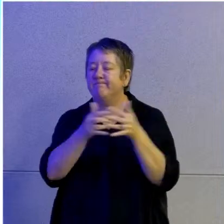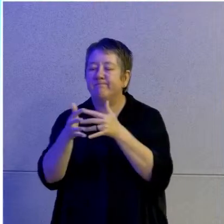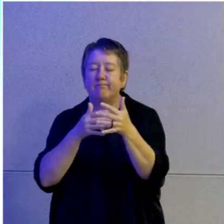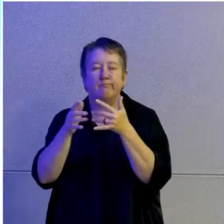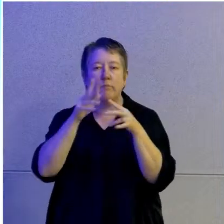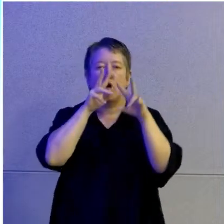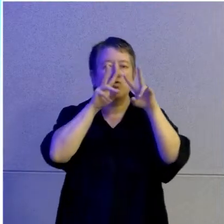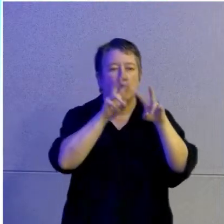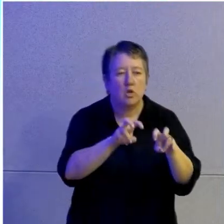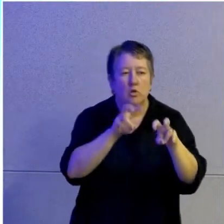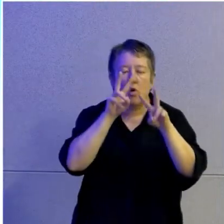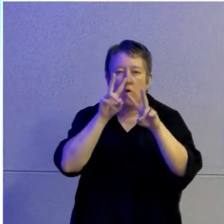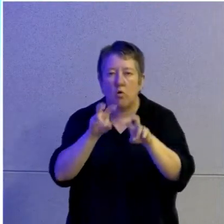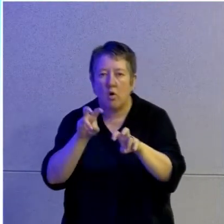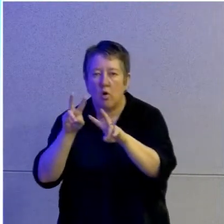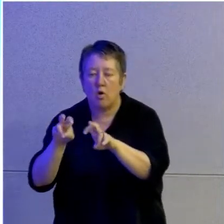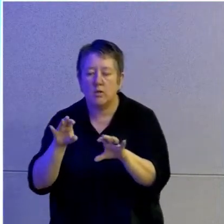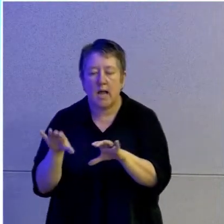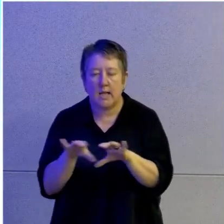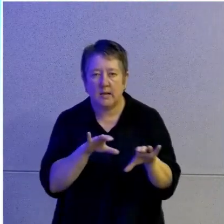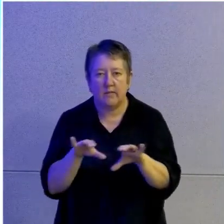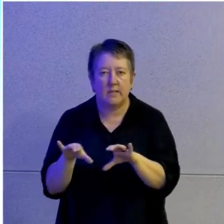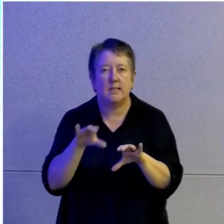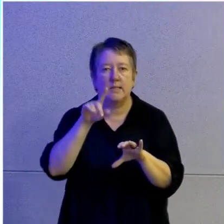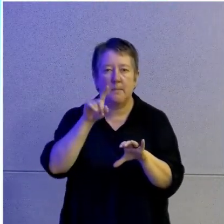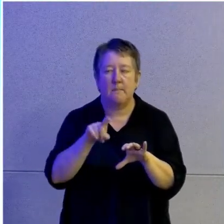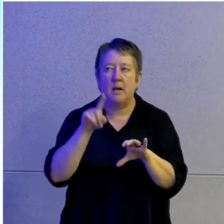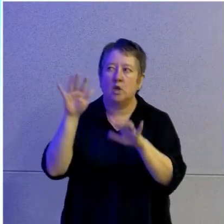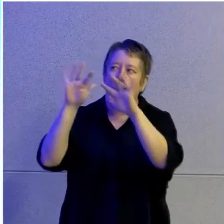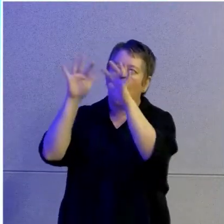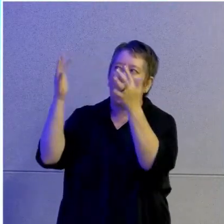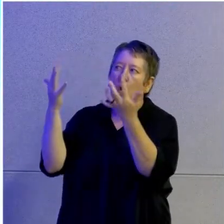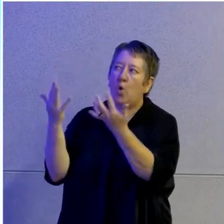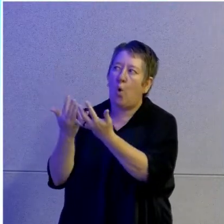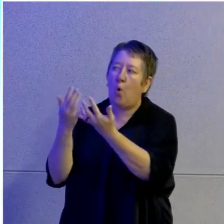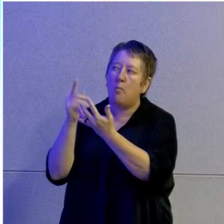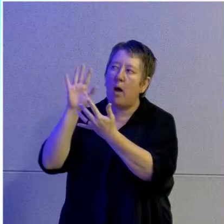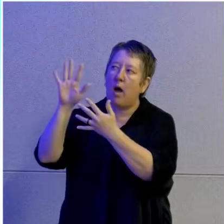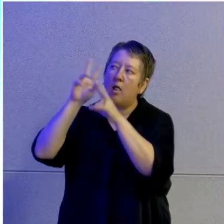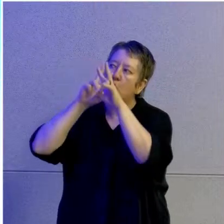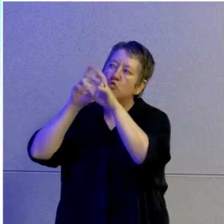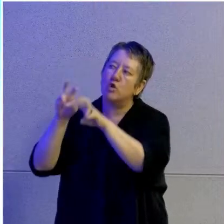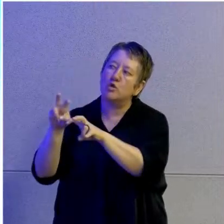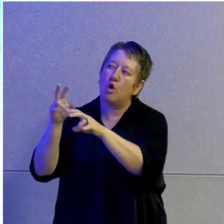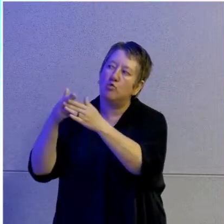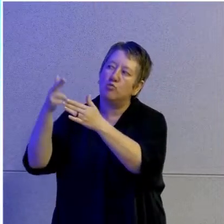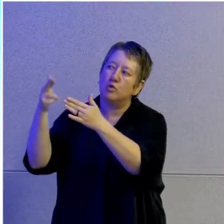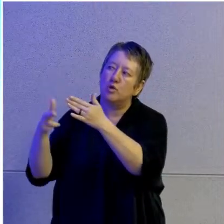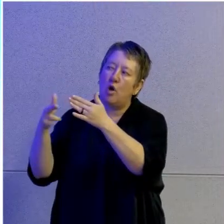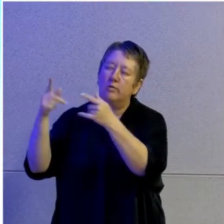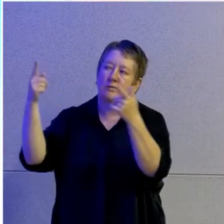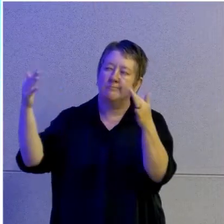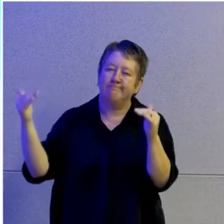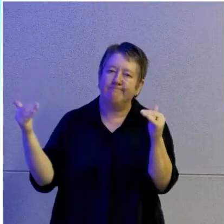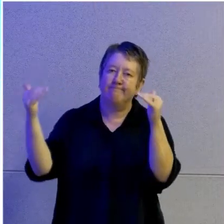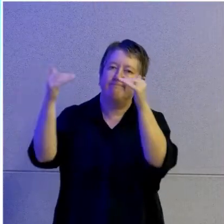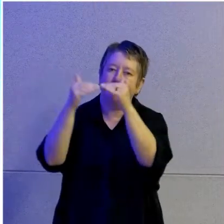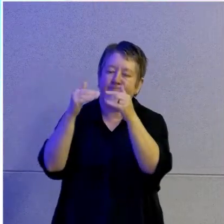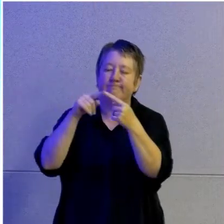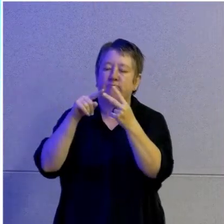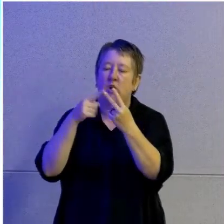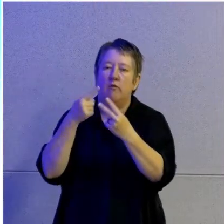contribute to globally benchmarked excellence in research outputs, human capacity